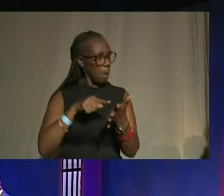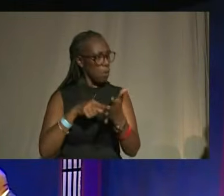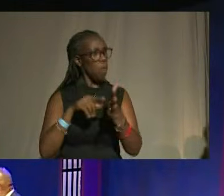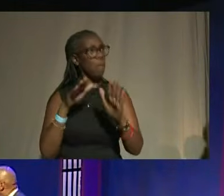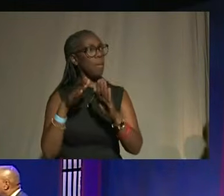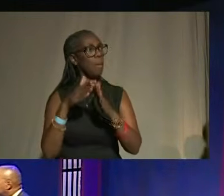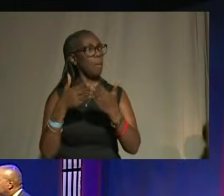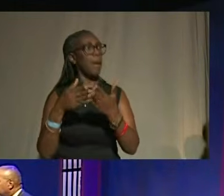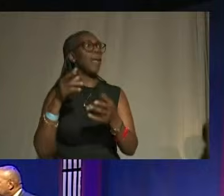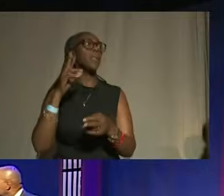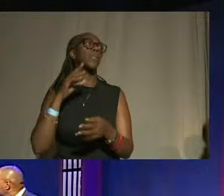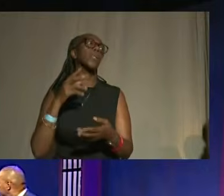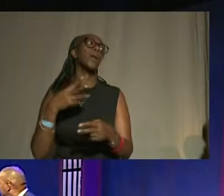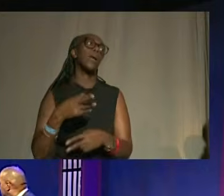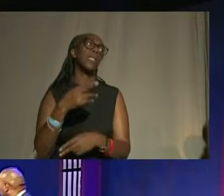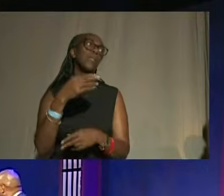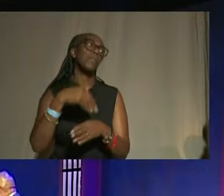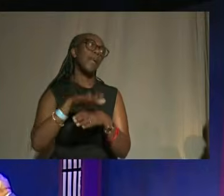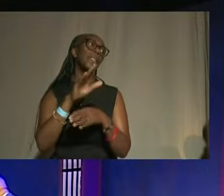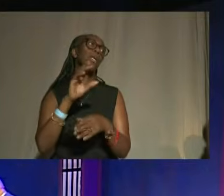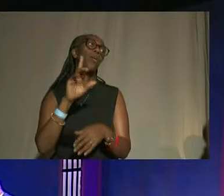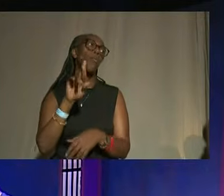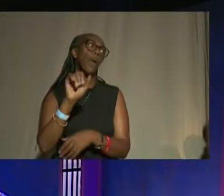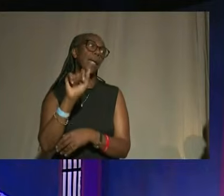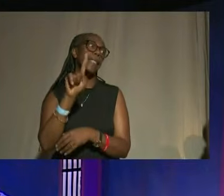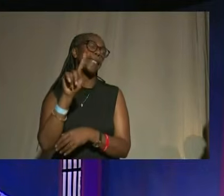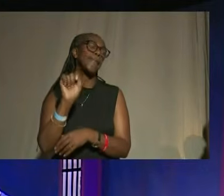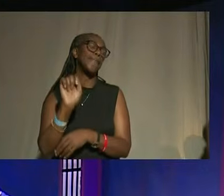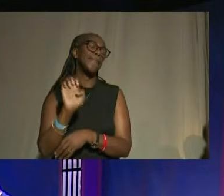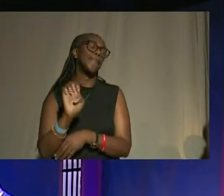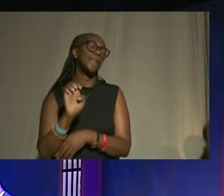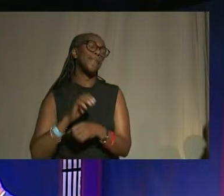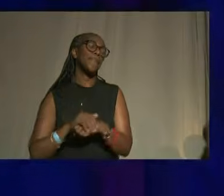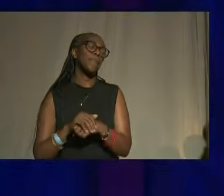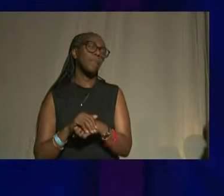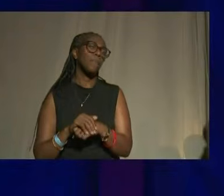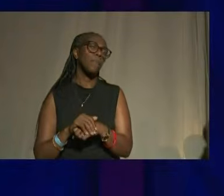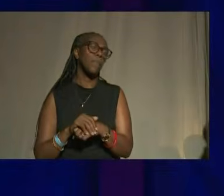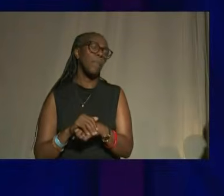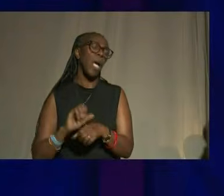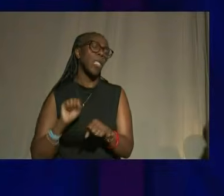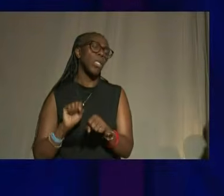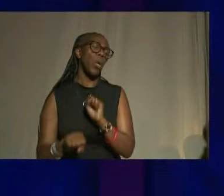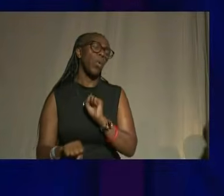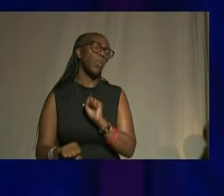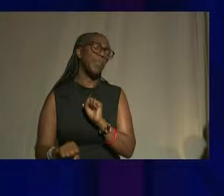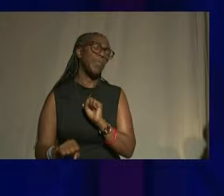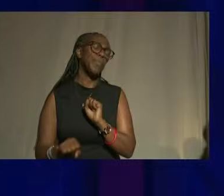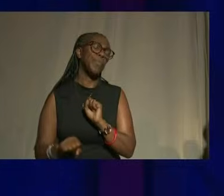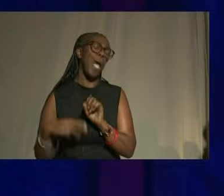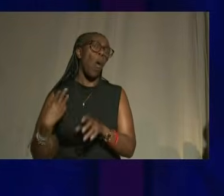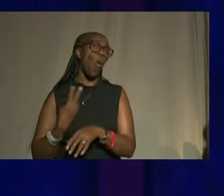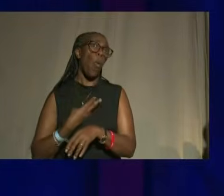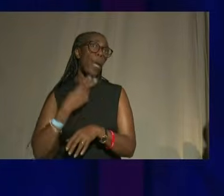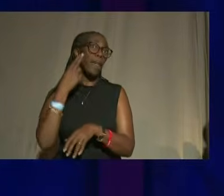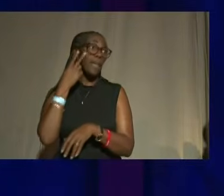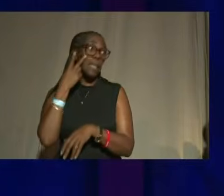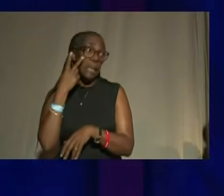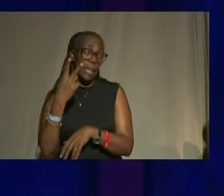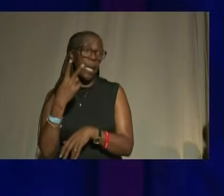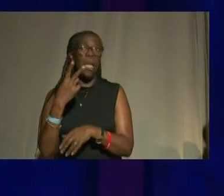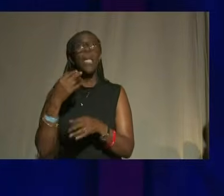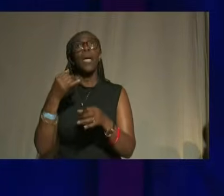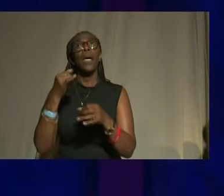Okay. So we are seeing interest rates come down, and